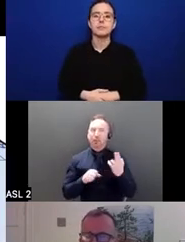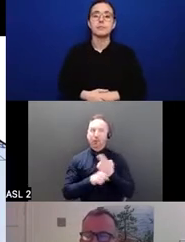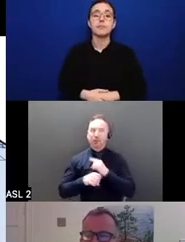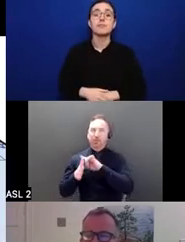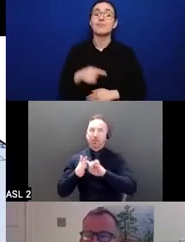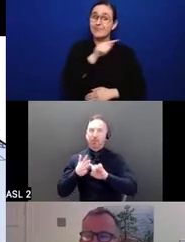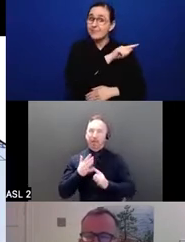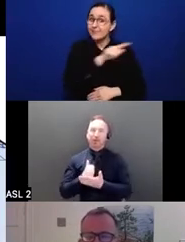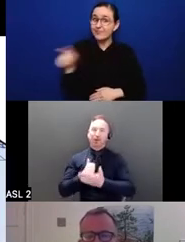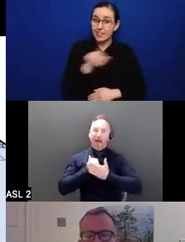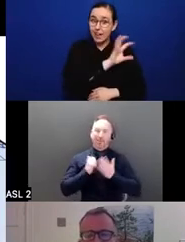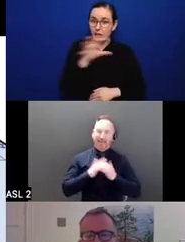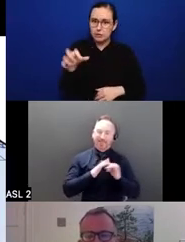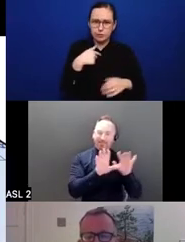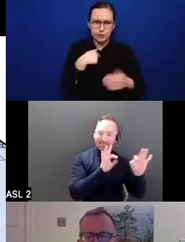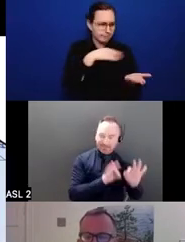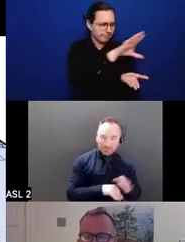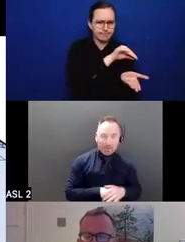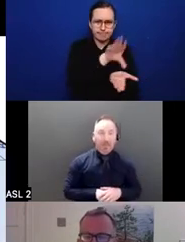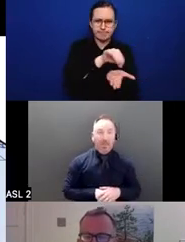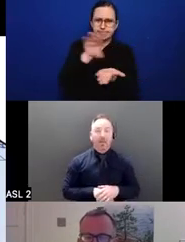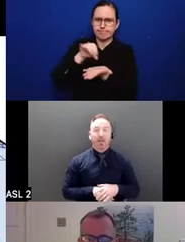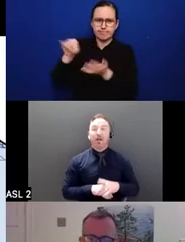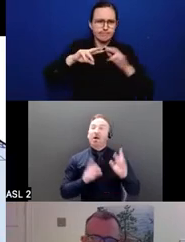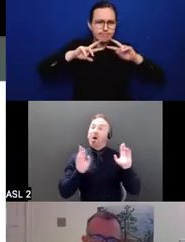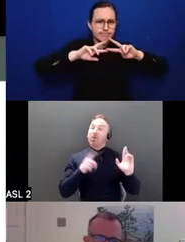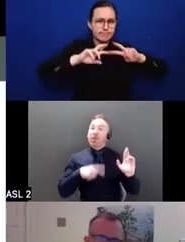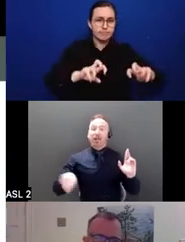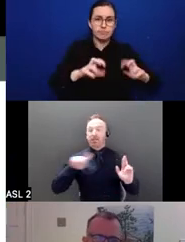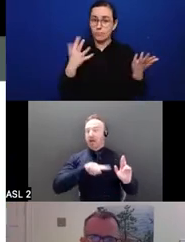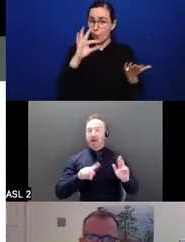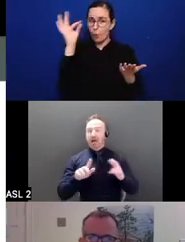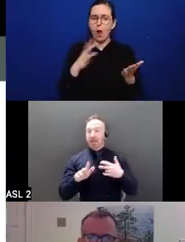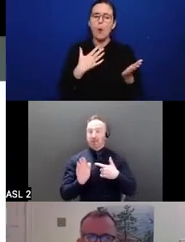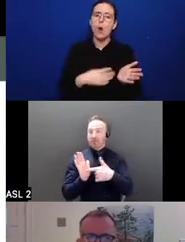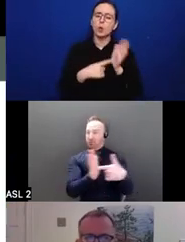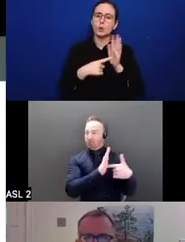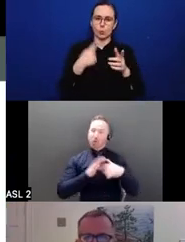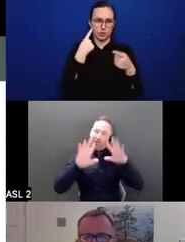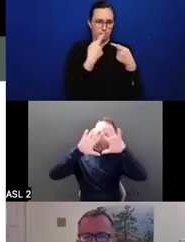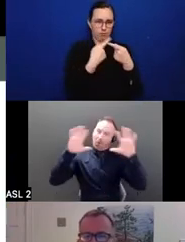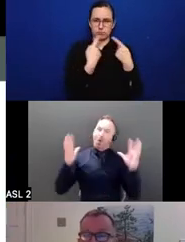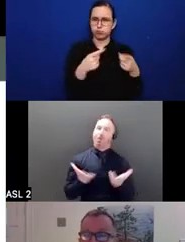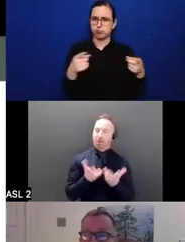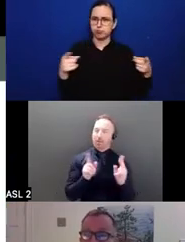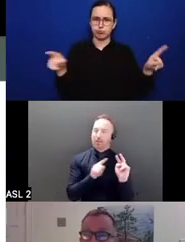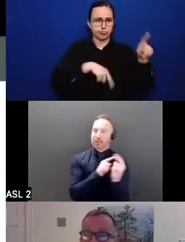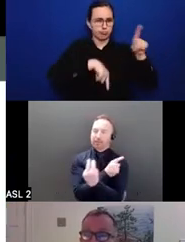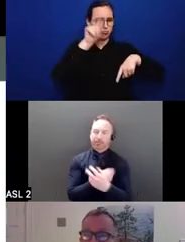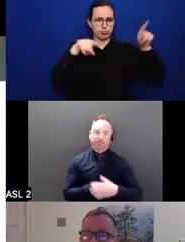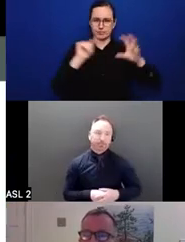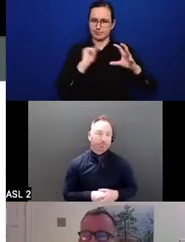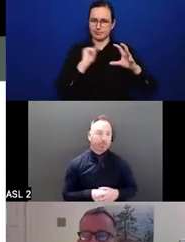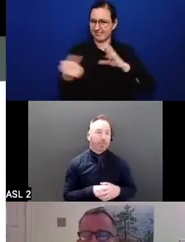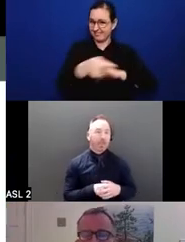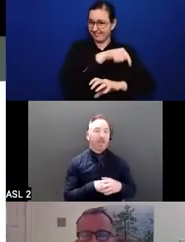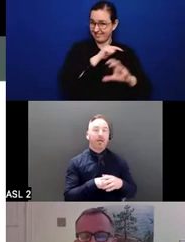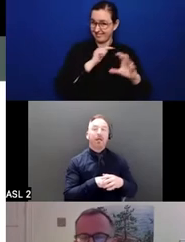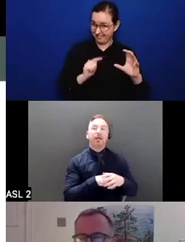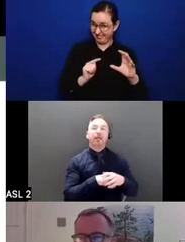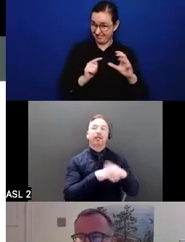of some of the policy, the landscape globally. Next slide, please. So because we're thinking about